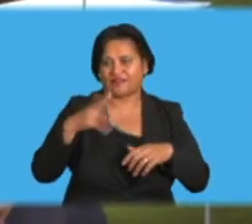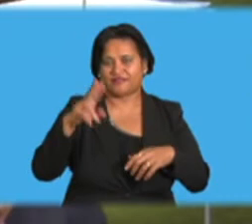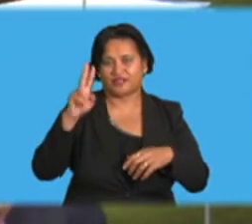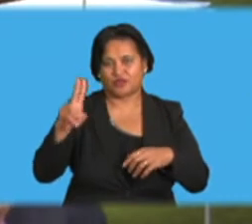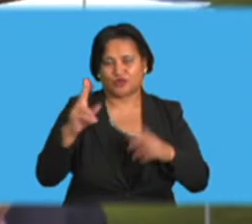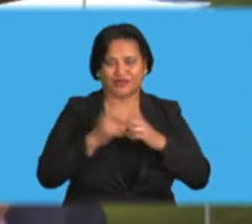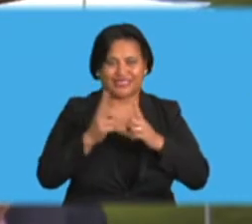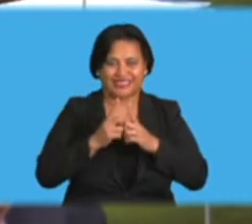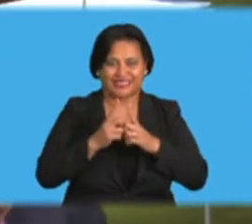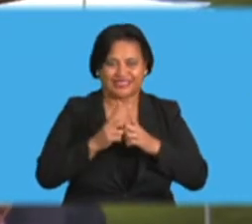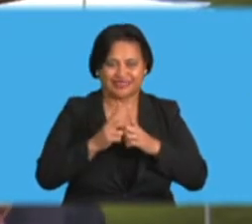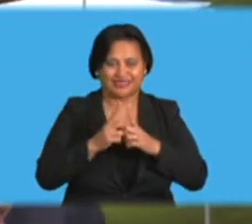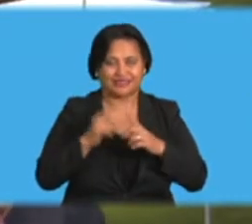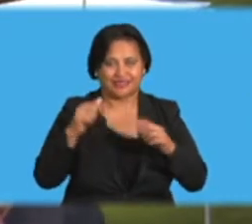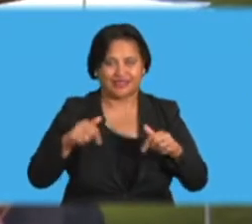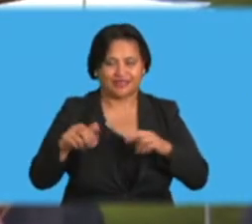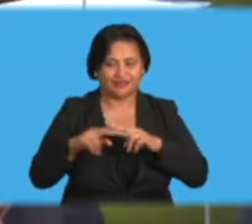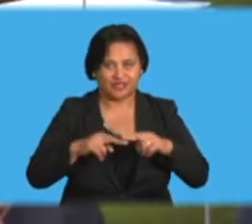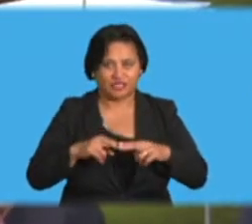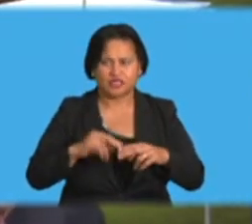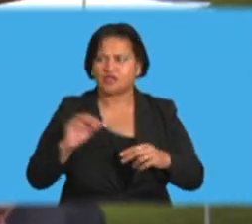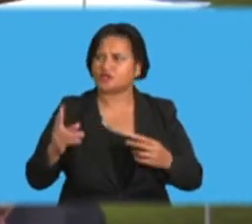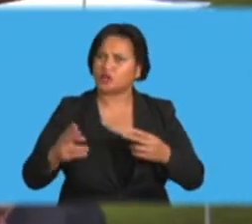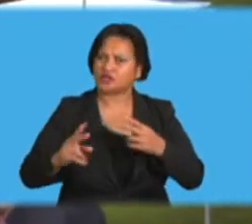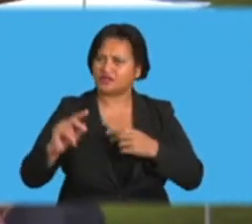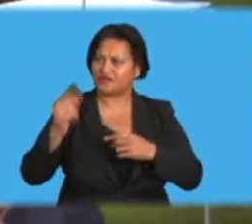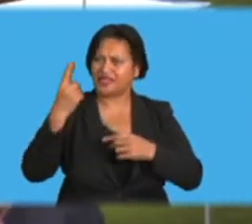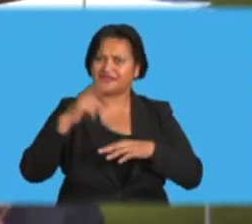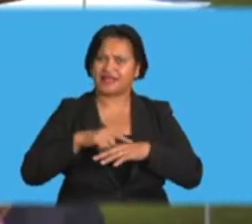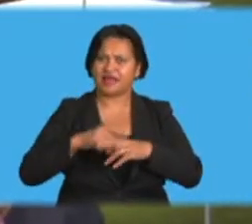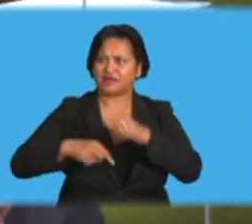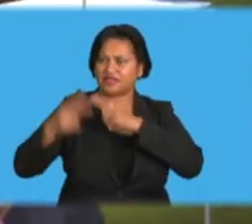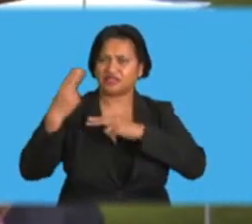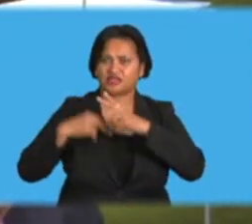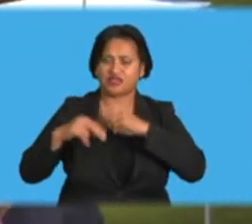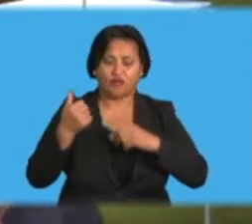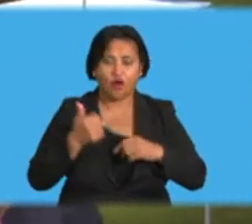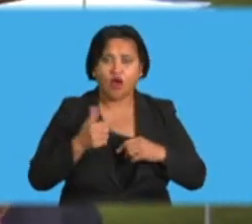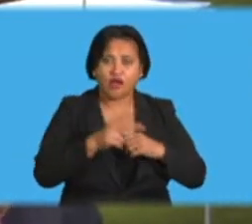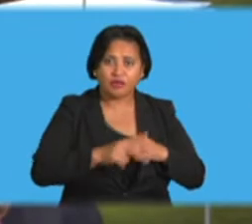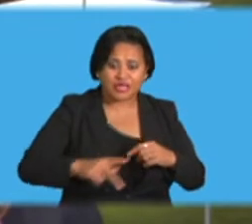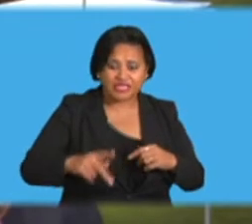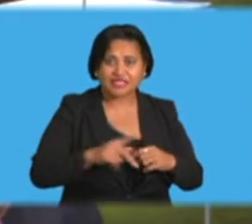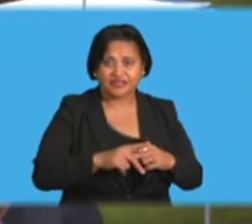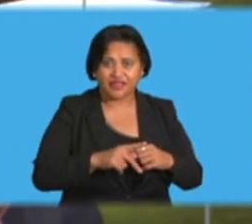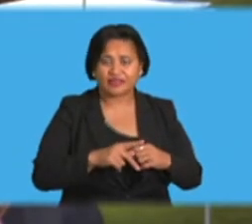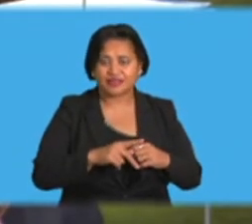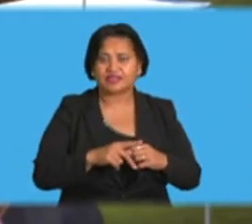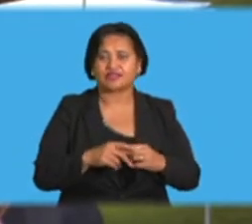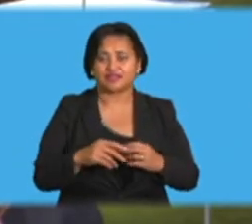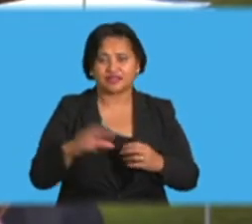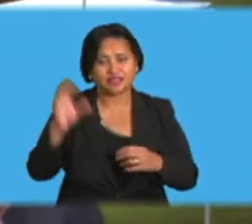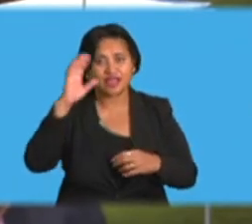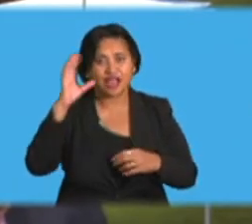event, as it will be the first time for any Pacific developing member country to host the ADB annual